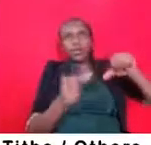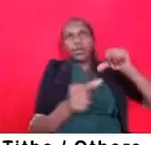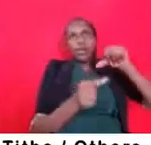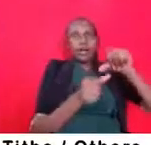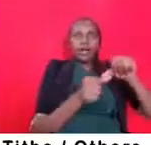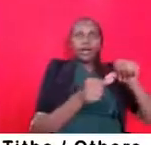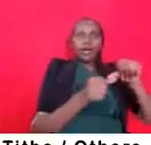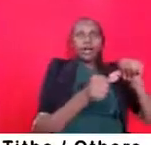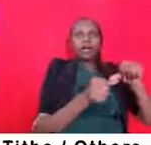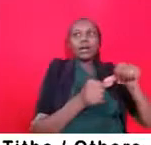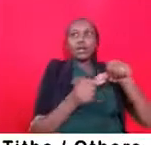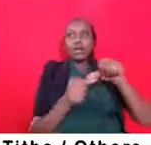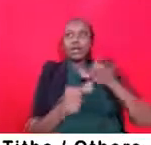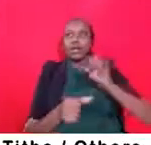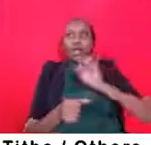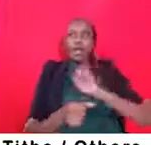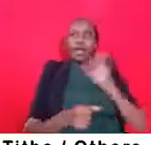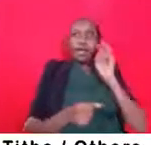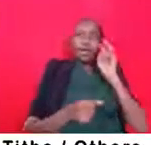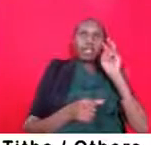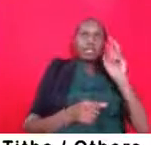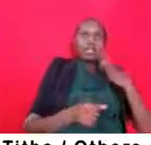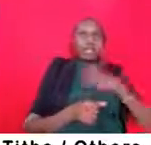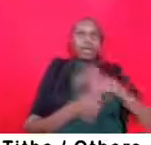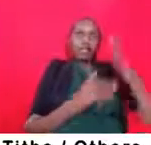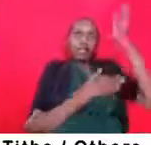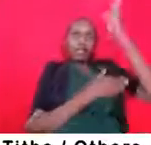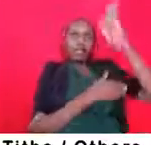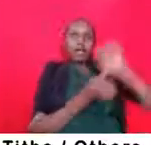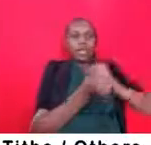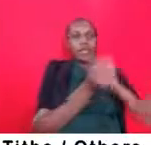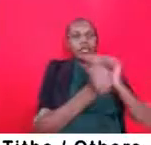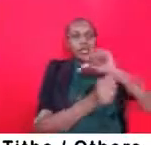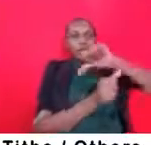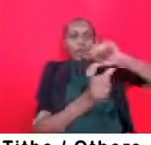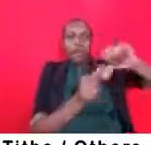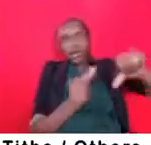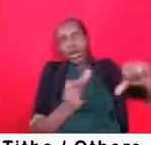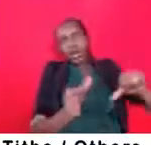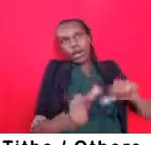it around. I have seen my God turn it